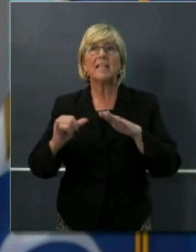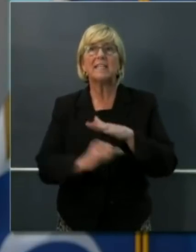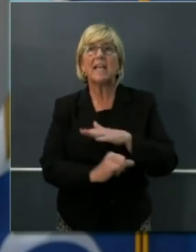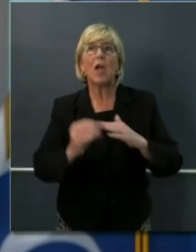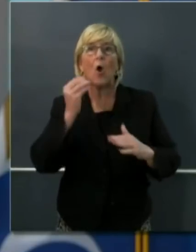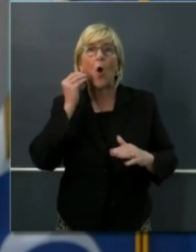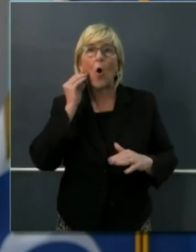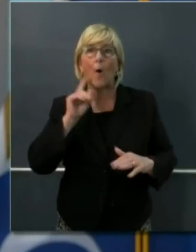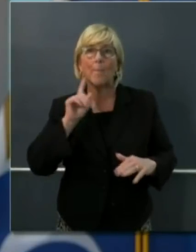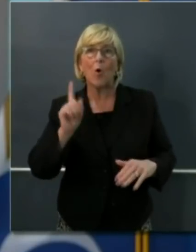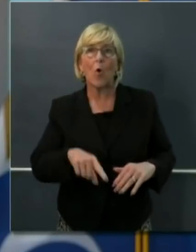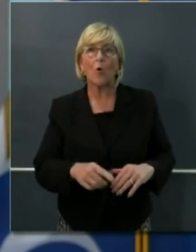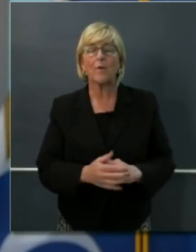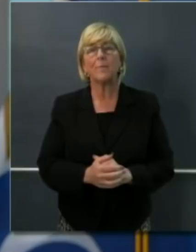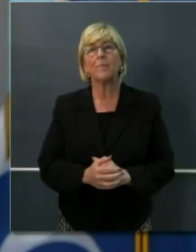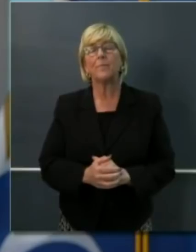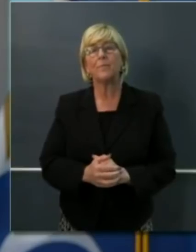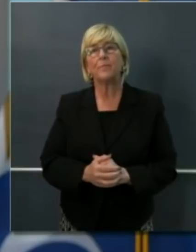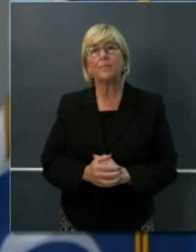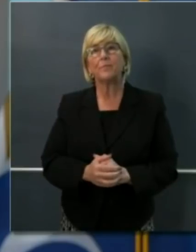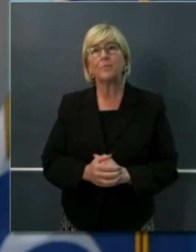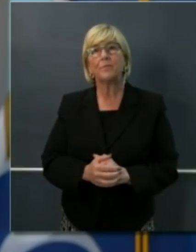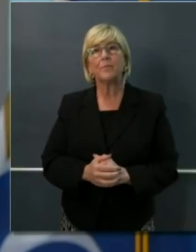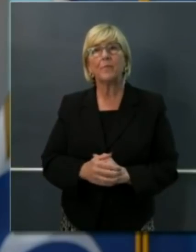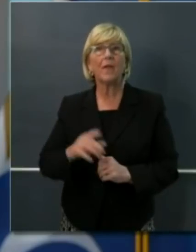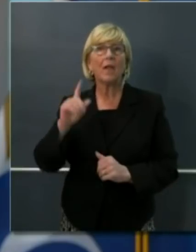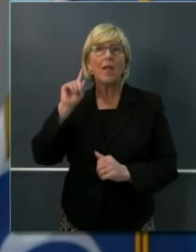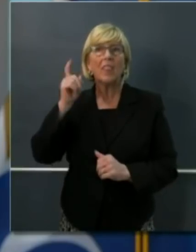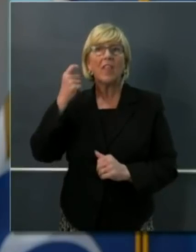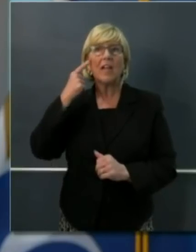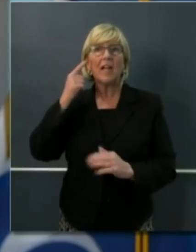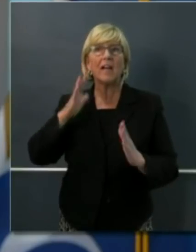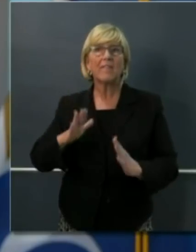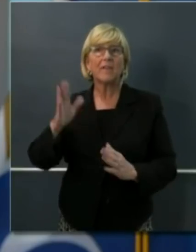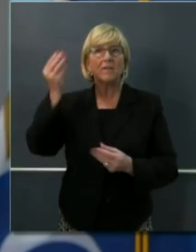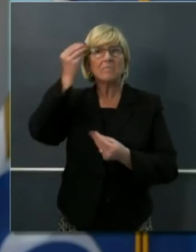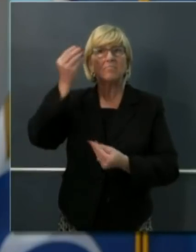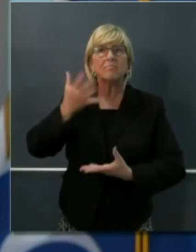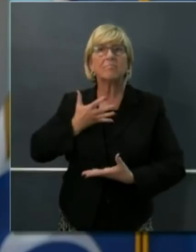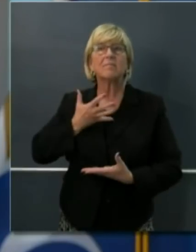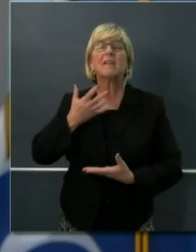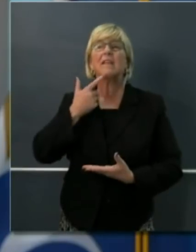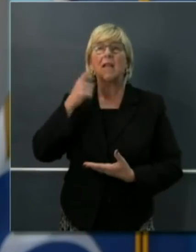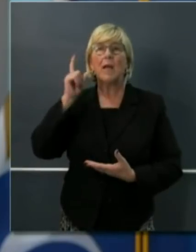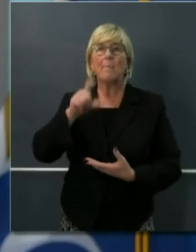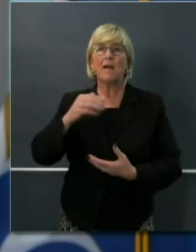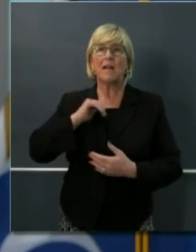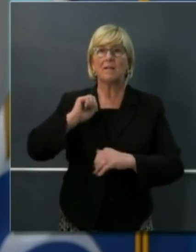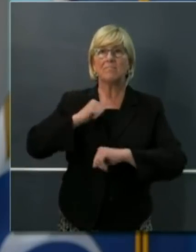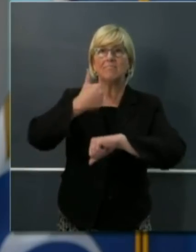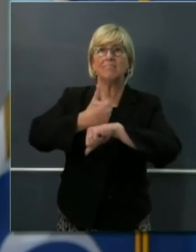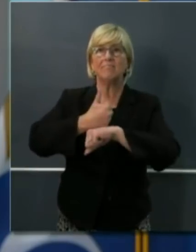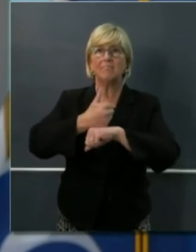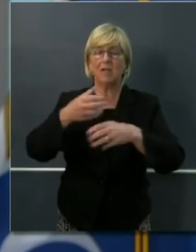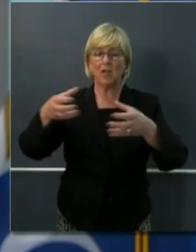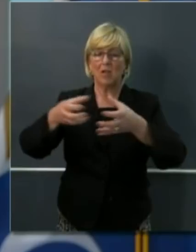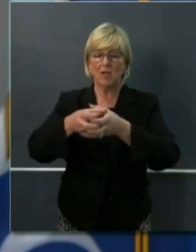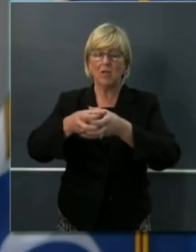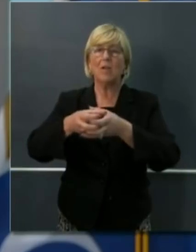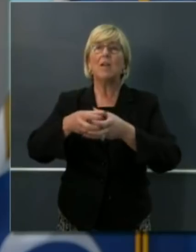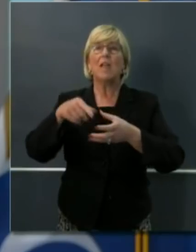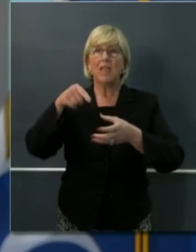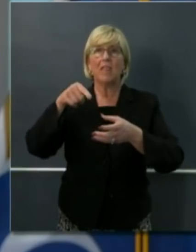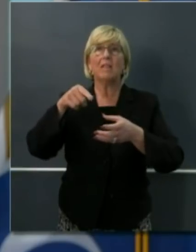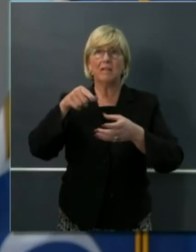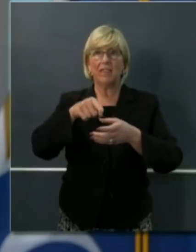put, as the governor directed us to do, a work group for each of the indicators. Those have been formed. Those are meeting